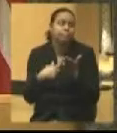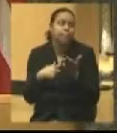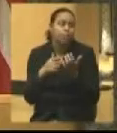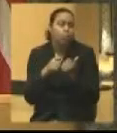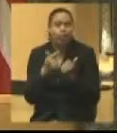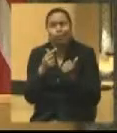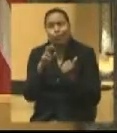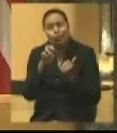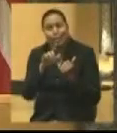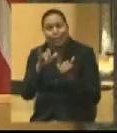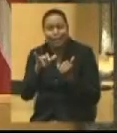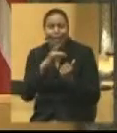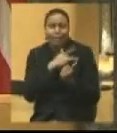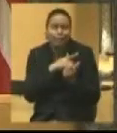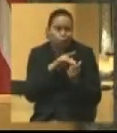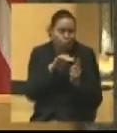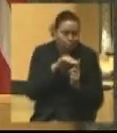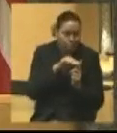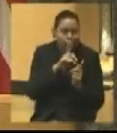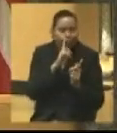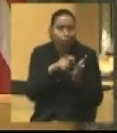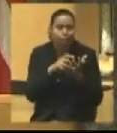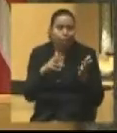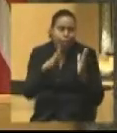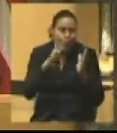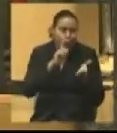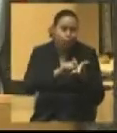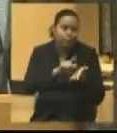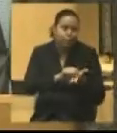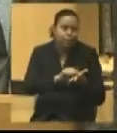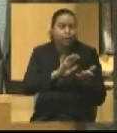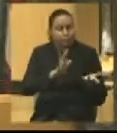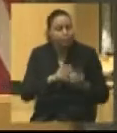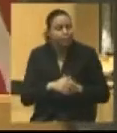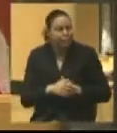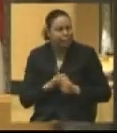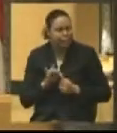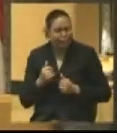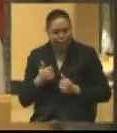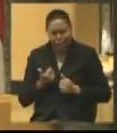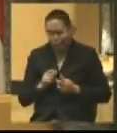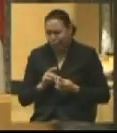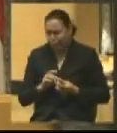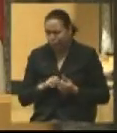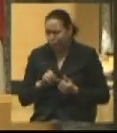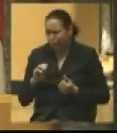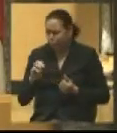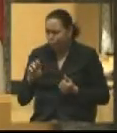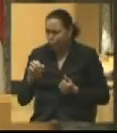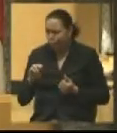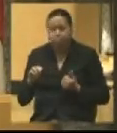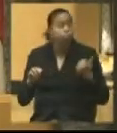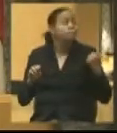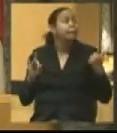has to stroke Greeley a lot, because Greeley needs a lot of stroking. But I don't know. Did he ever have any relation with Emerson? Emerson did